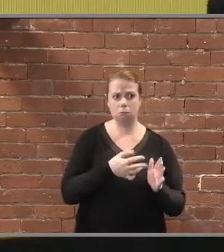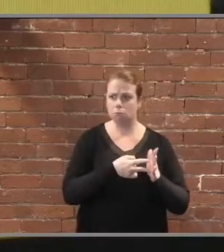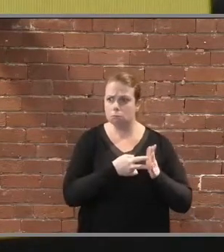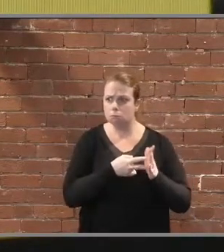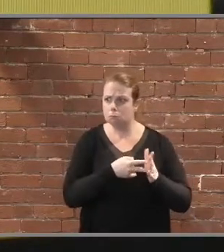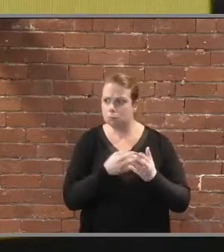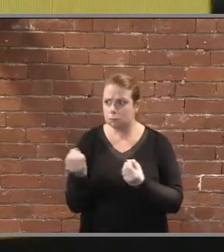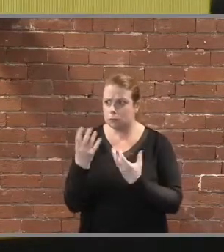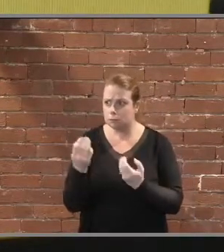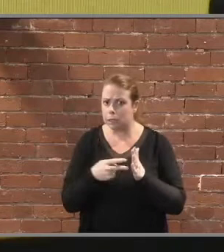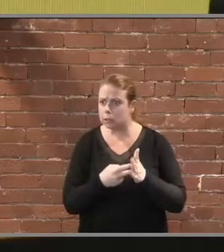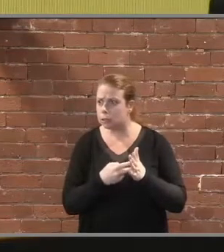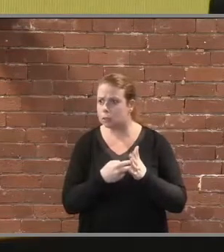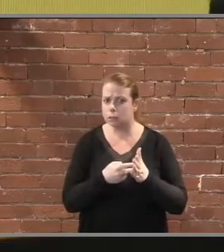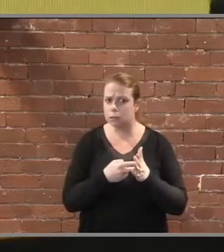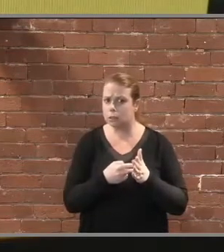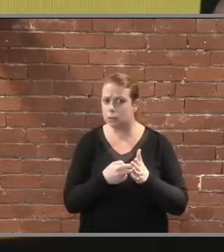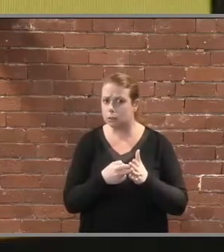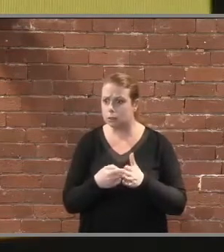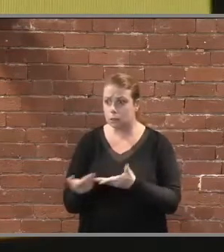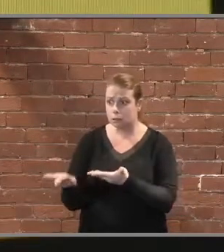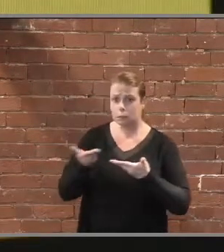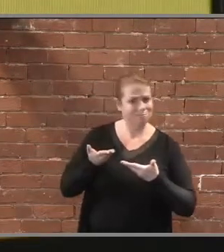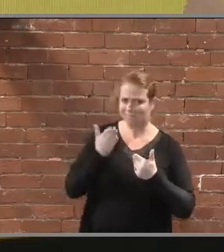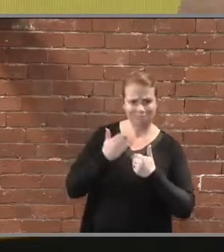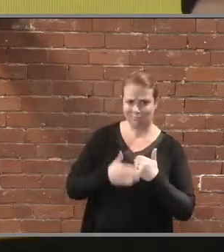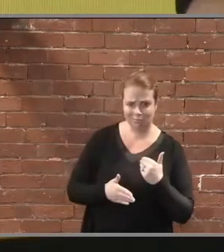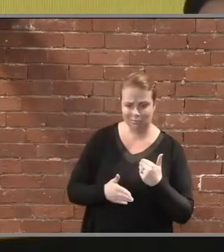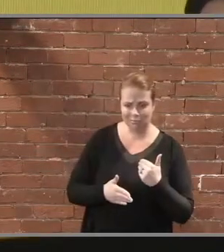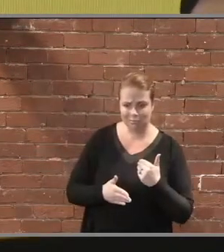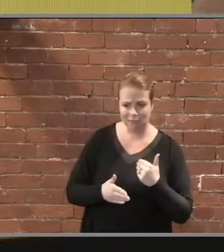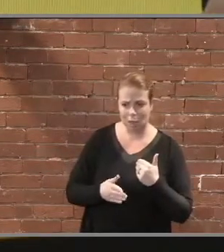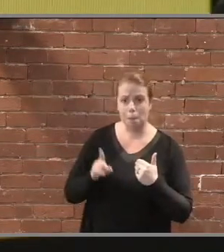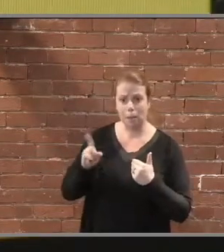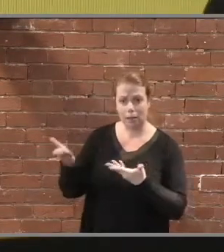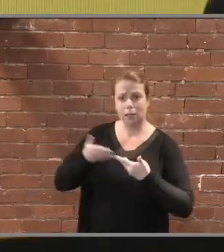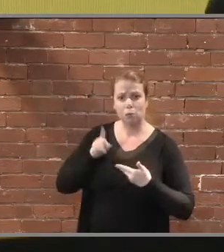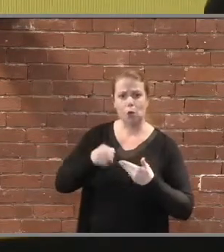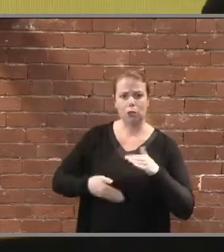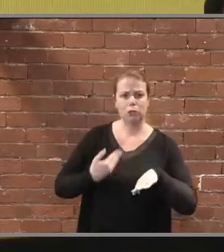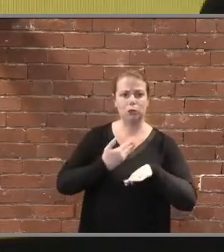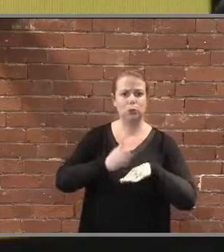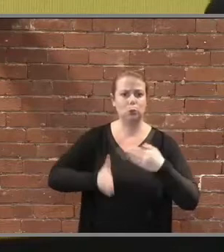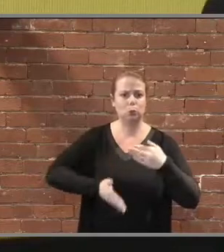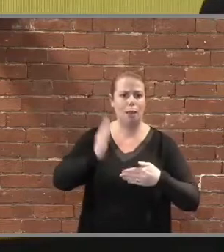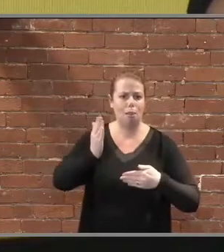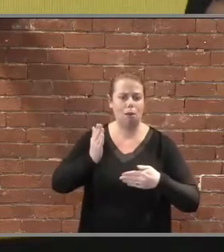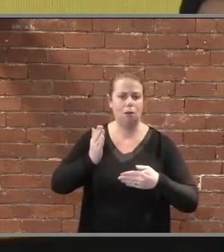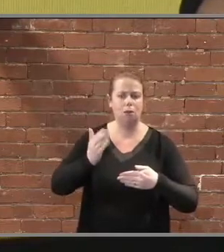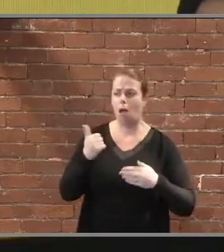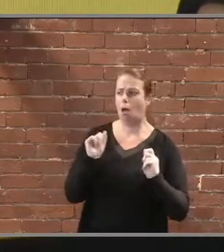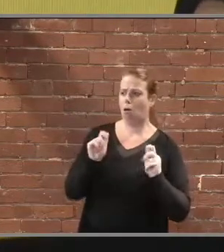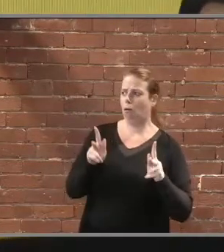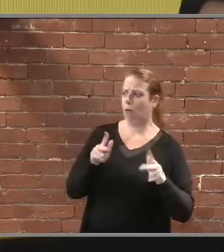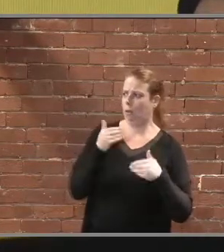for feedback that didn't come, and then I just got given a new deadline. So it was like, oh, okay, so I guess we're